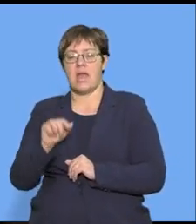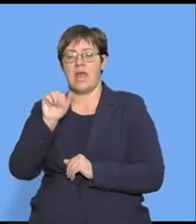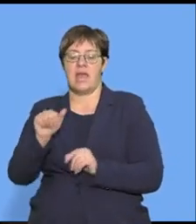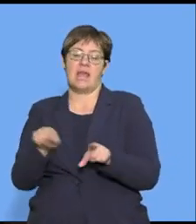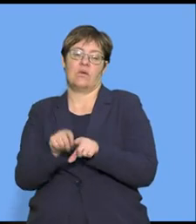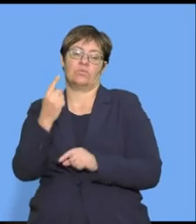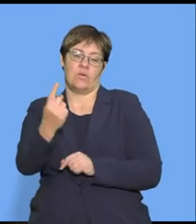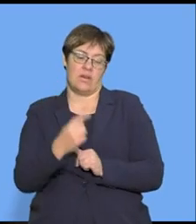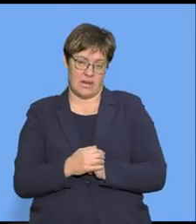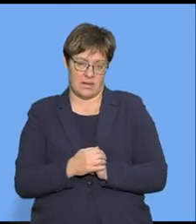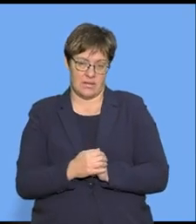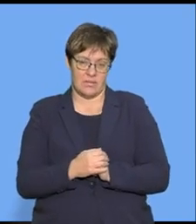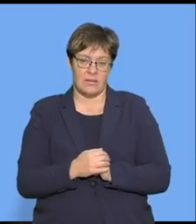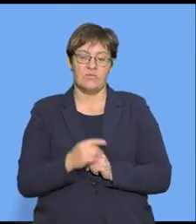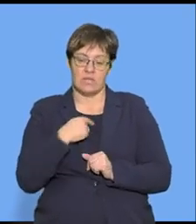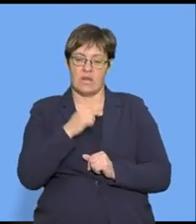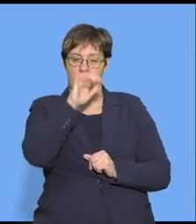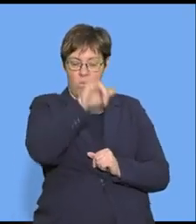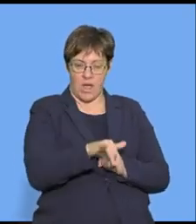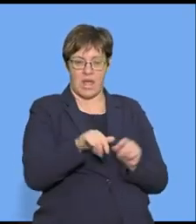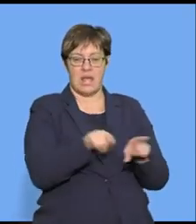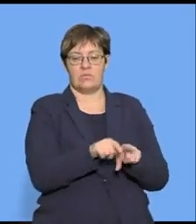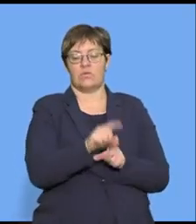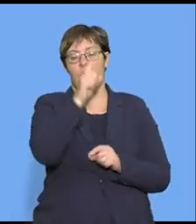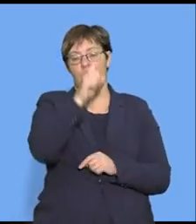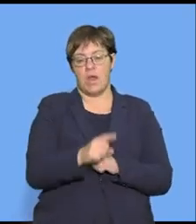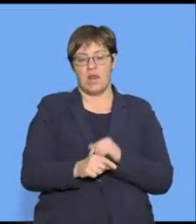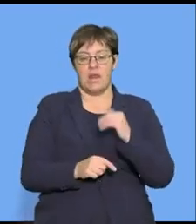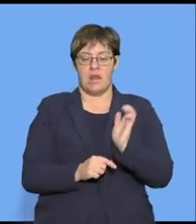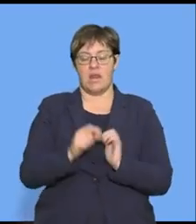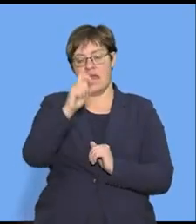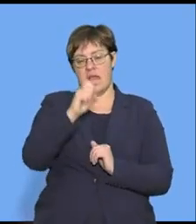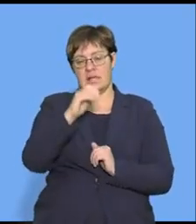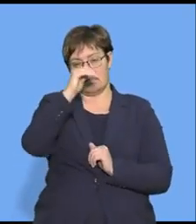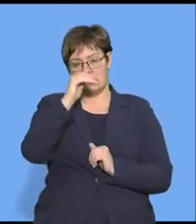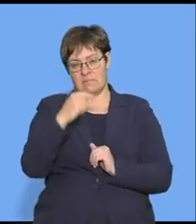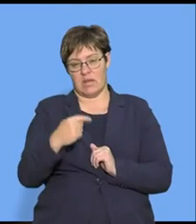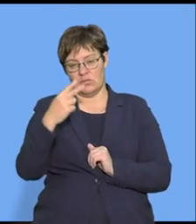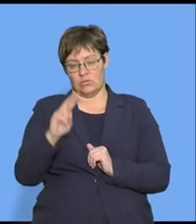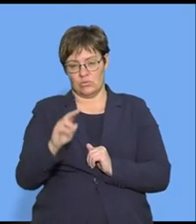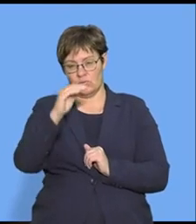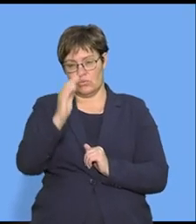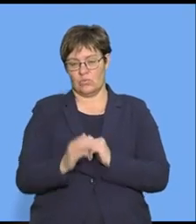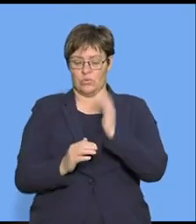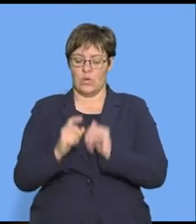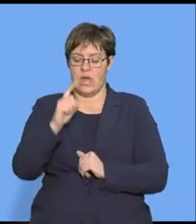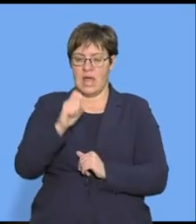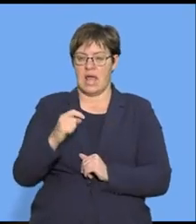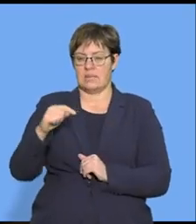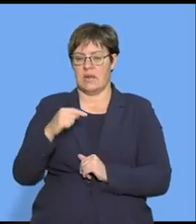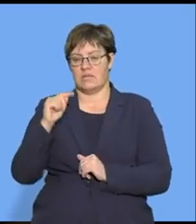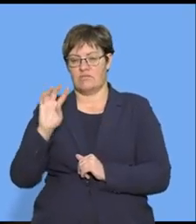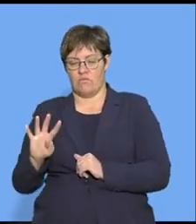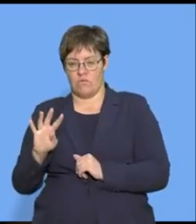know I can say y is equals to 1 into x minus 2, x minus 4. If